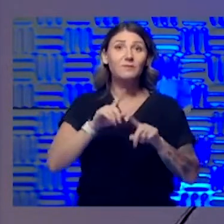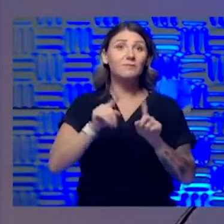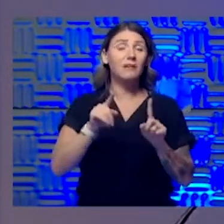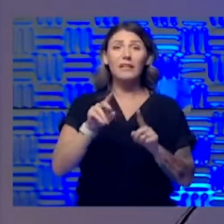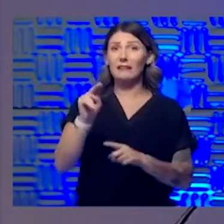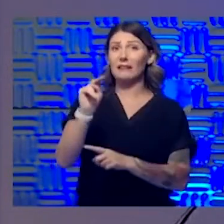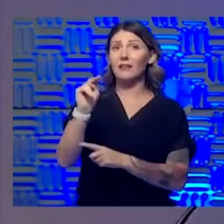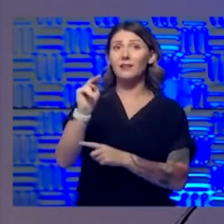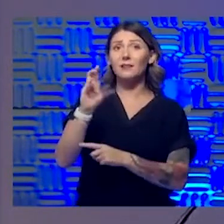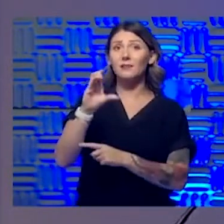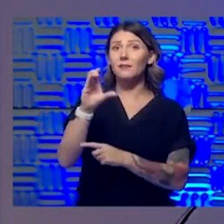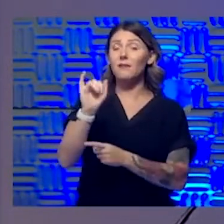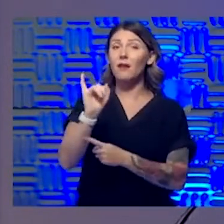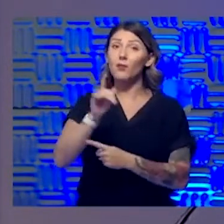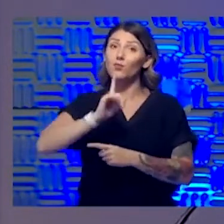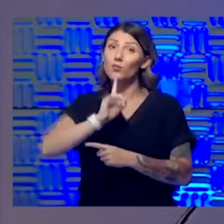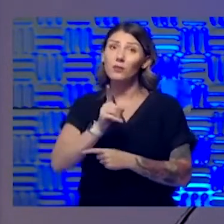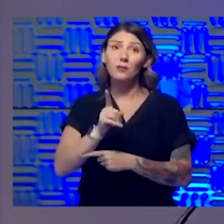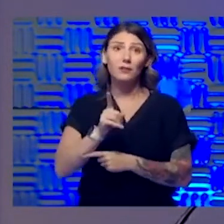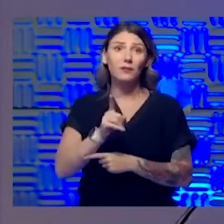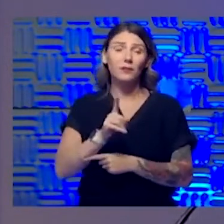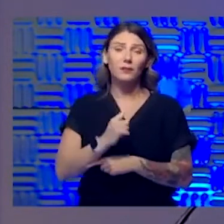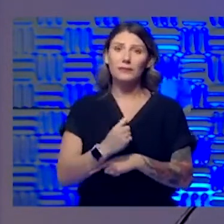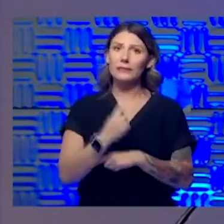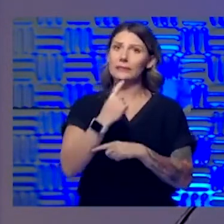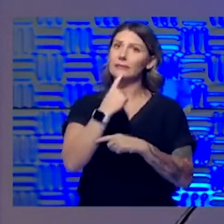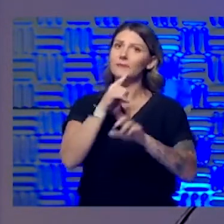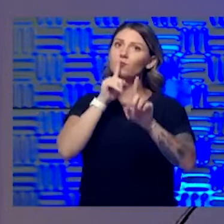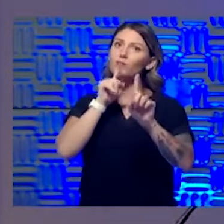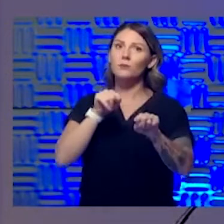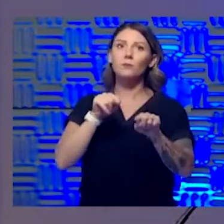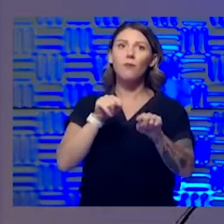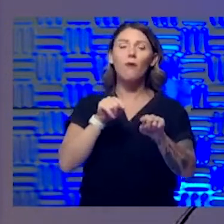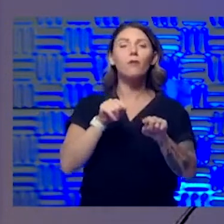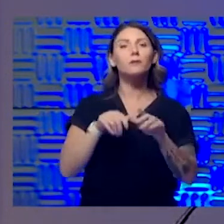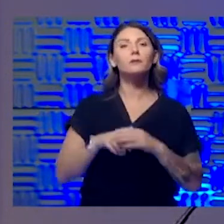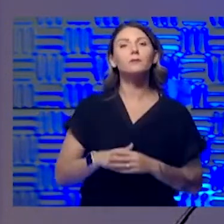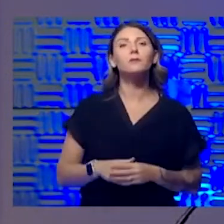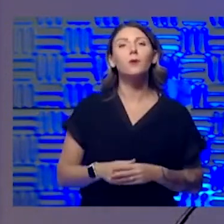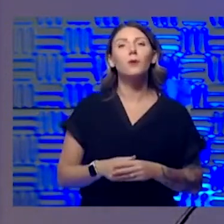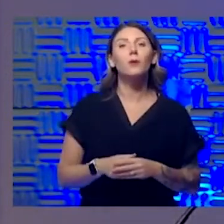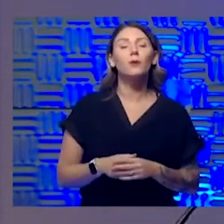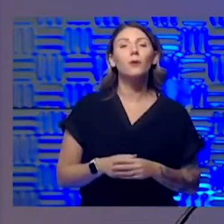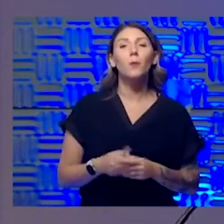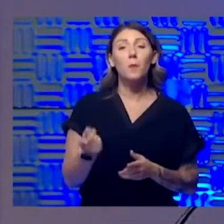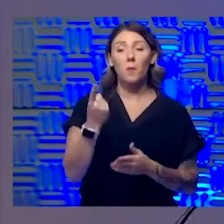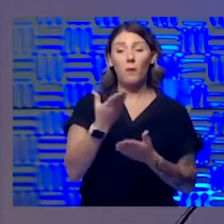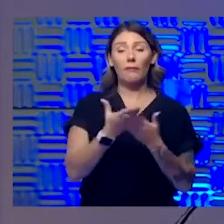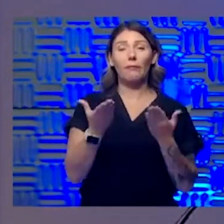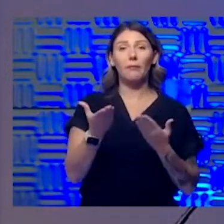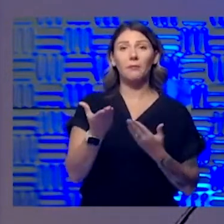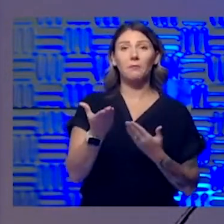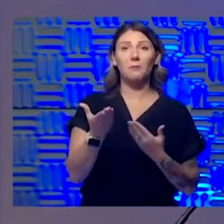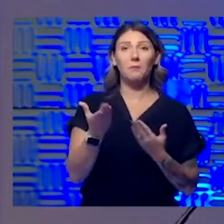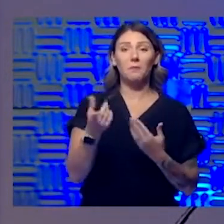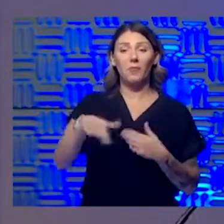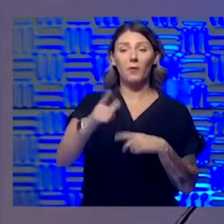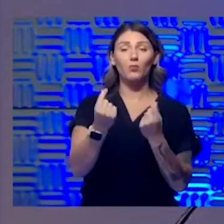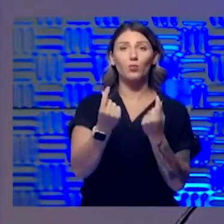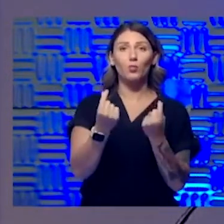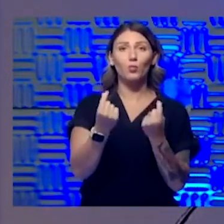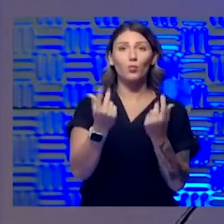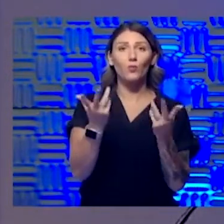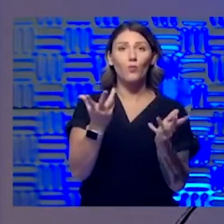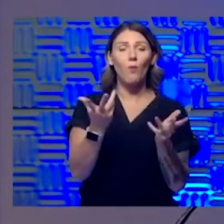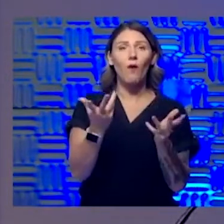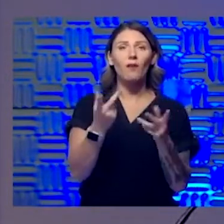NCI has really had a pretty significant response to this, and one of the things they've taken on is trying to figure out